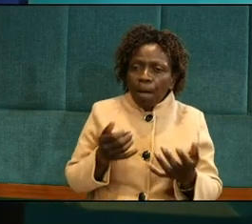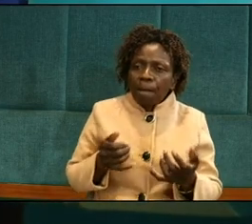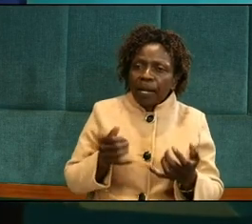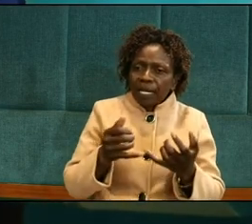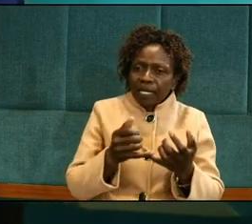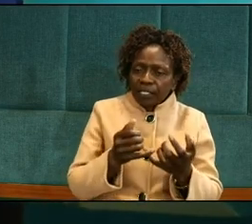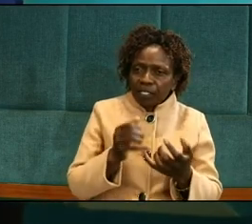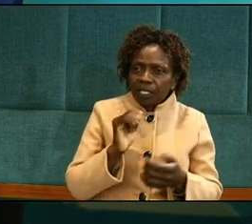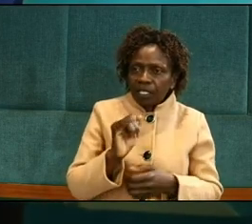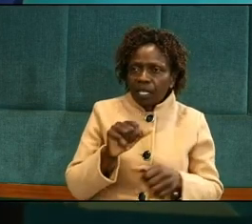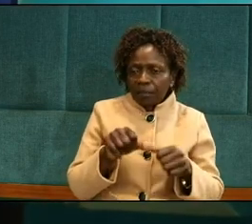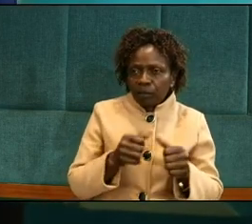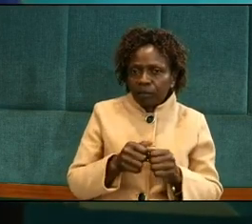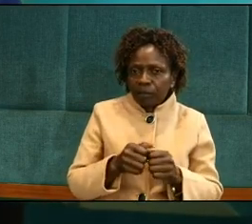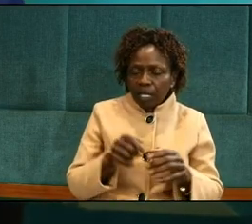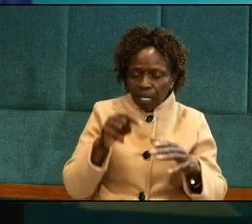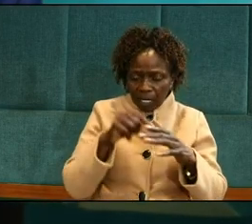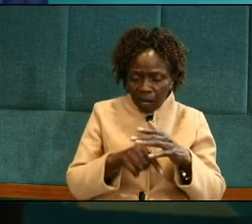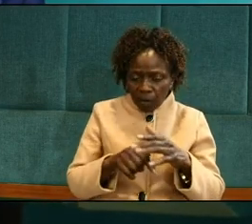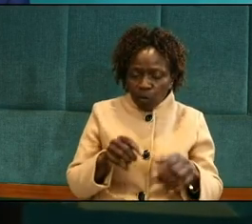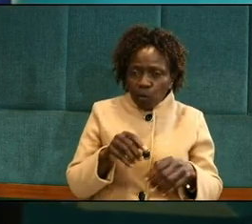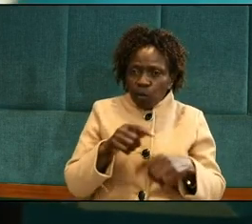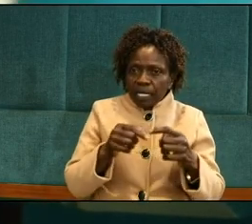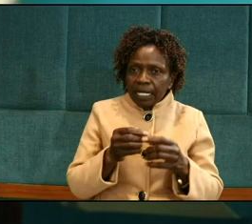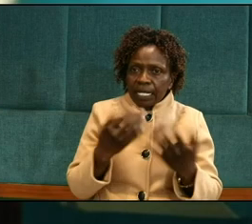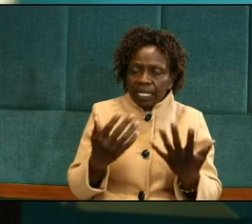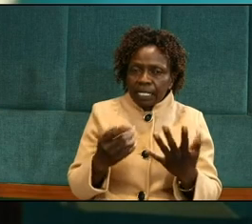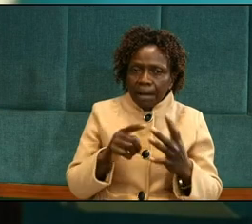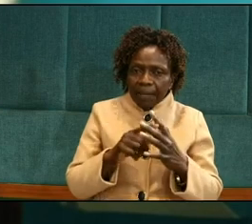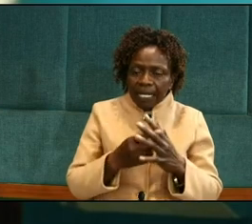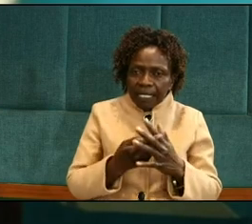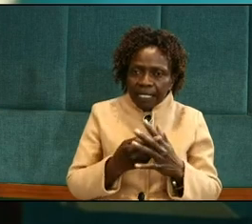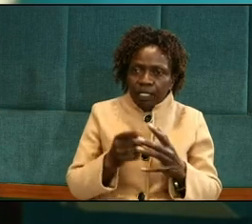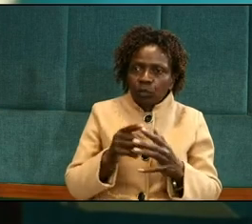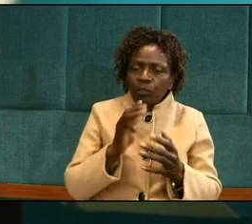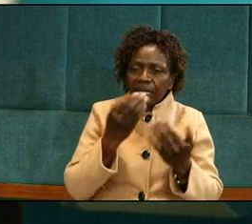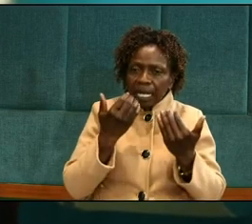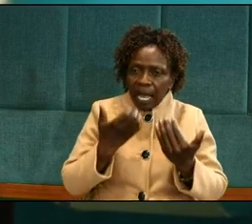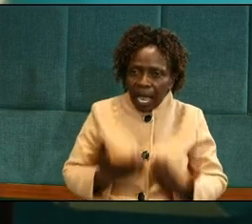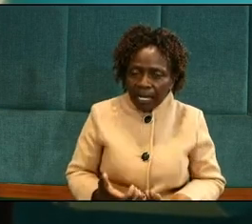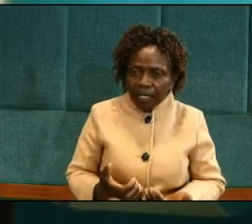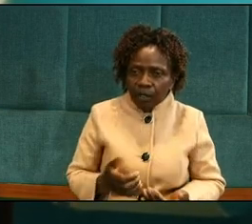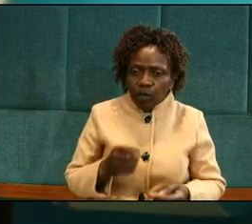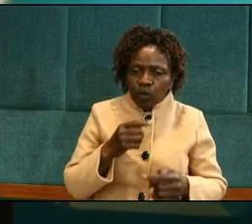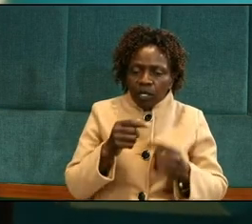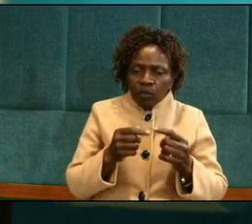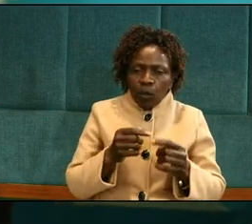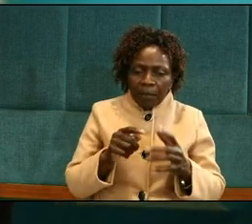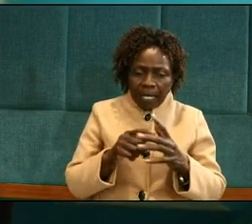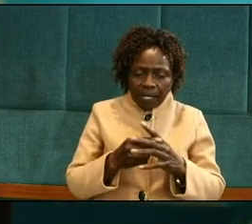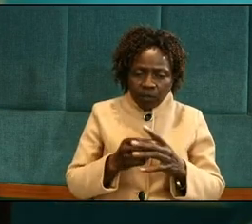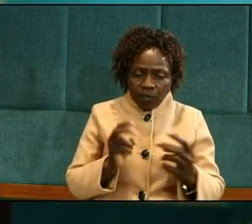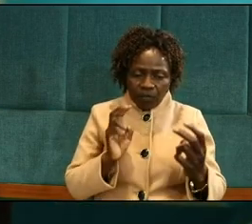drain of life, when things begin to be tough, when you begin to face the